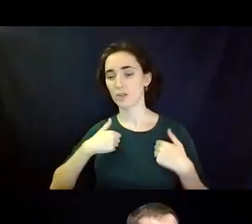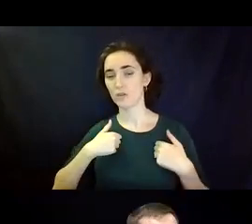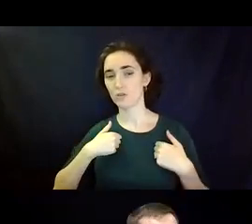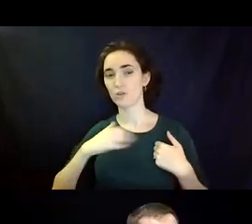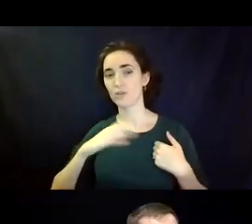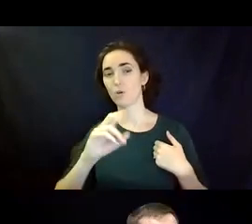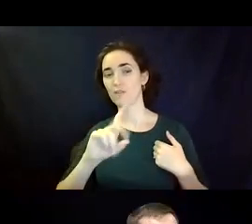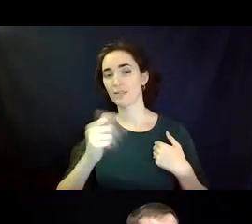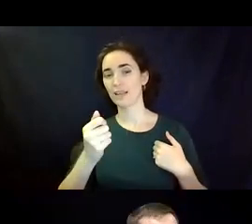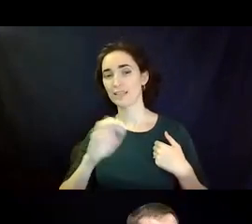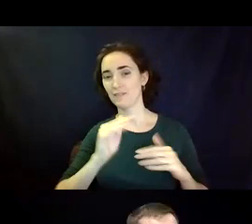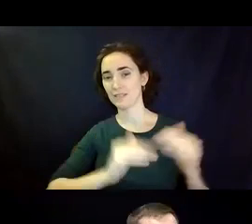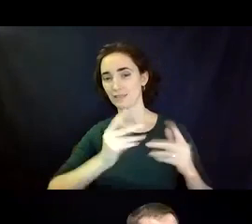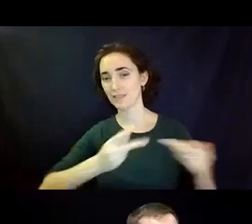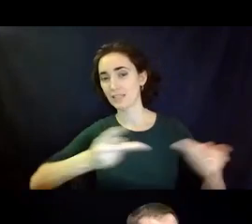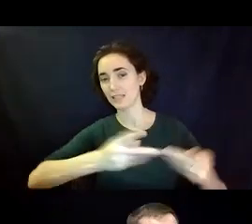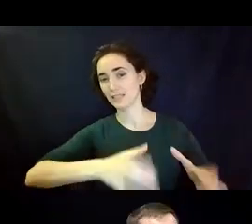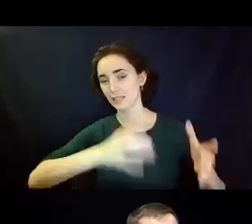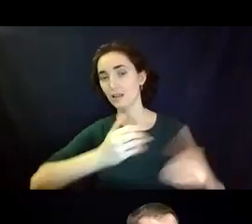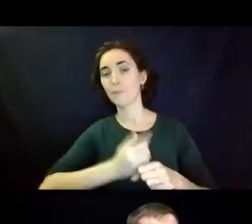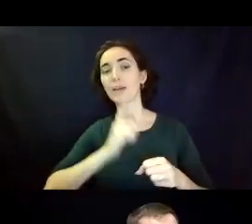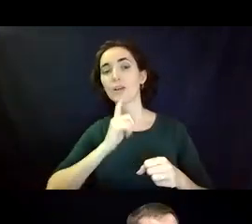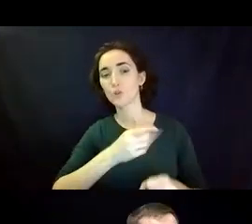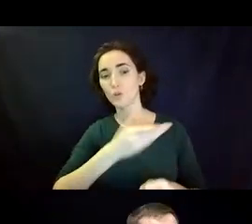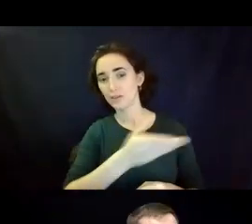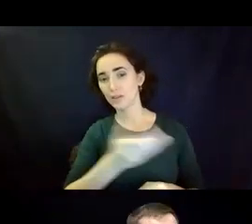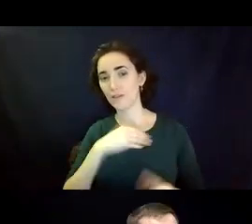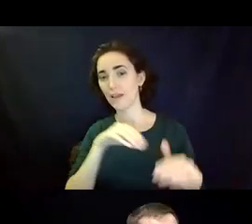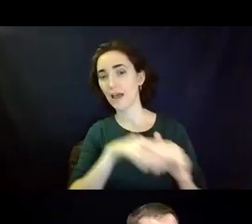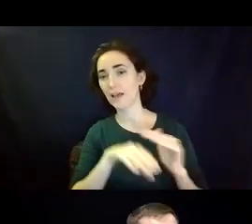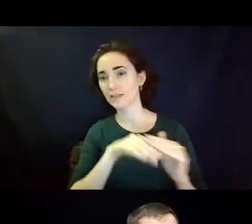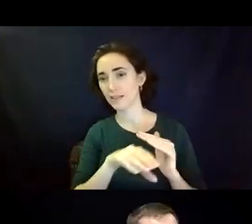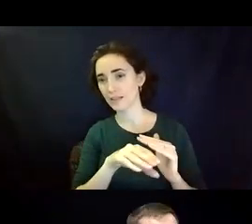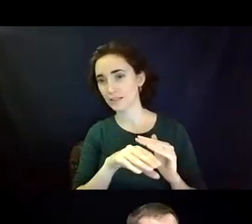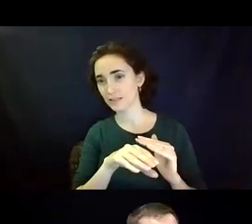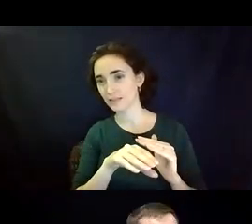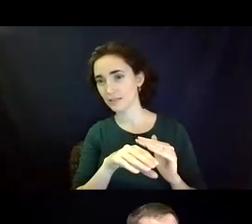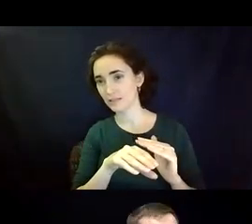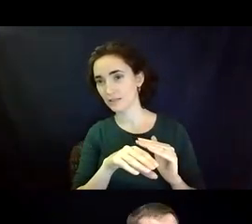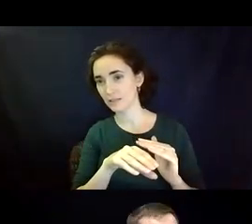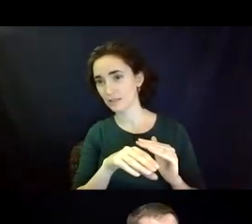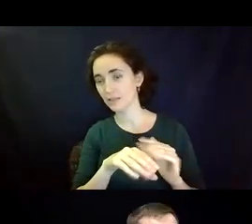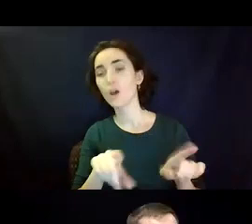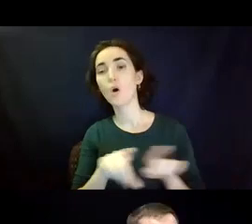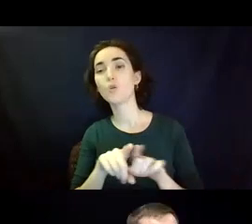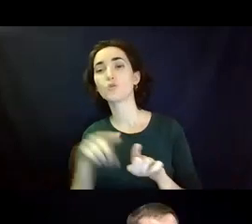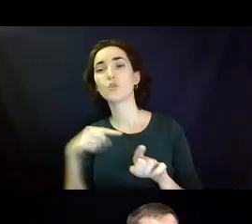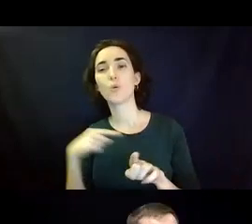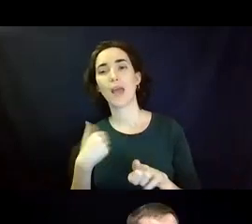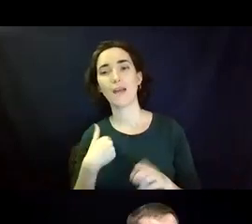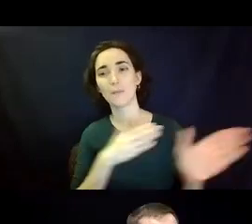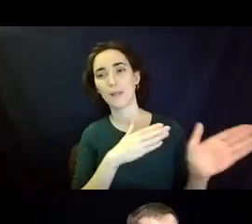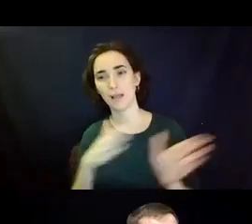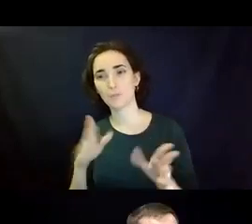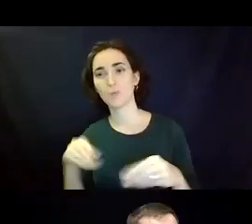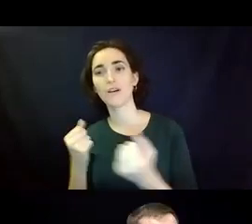facilities to make sure that there is access to basically the Odyssey House. We also have plans in place to provide support to the